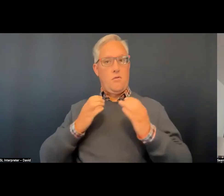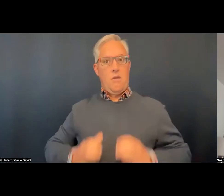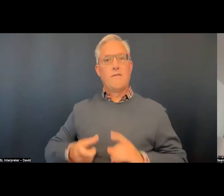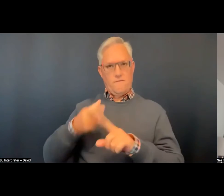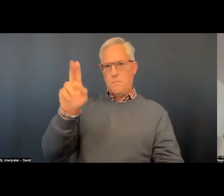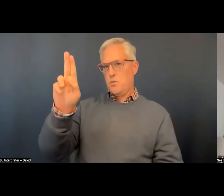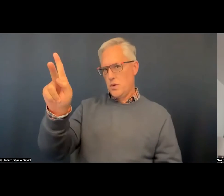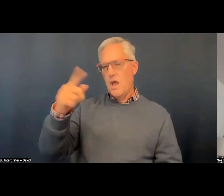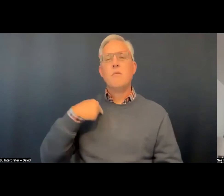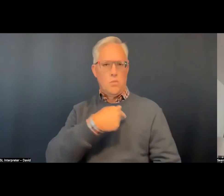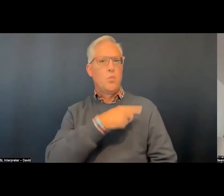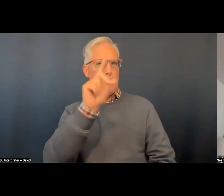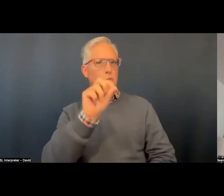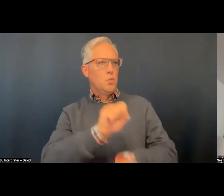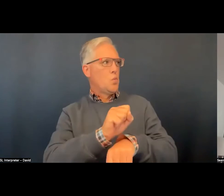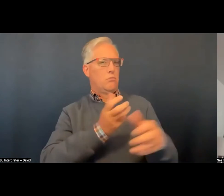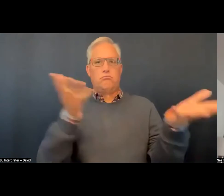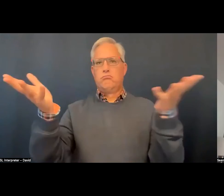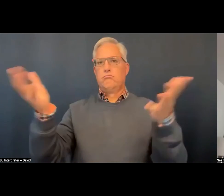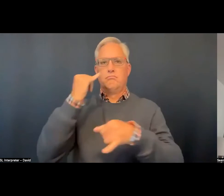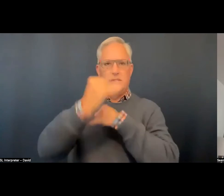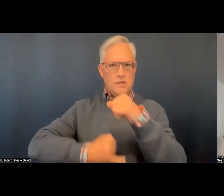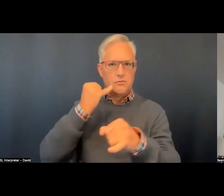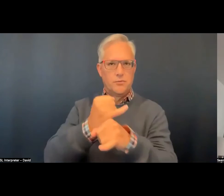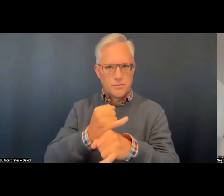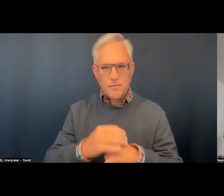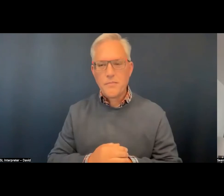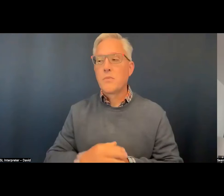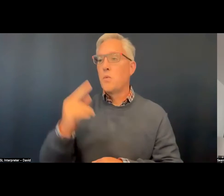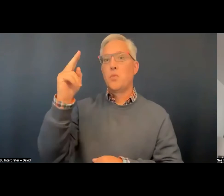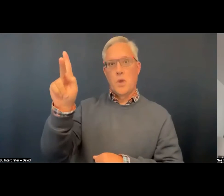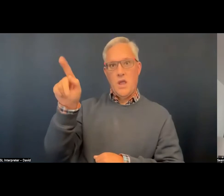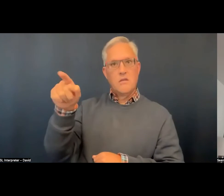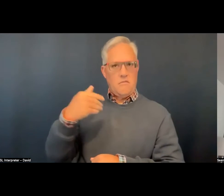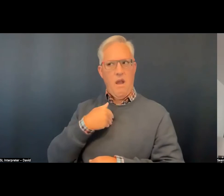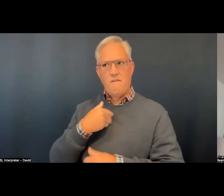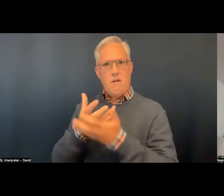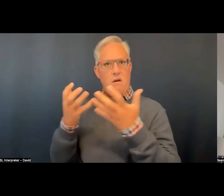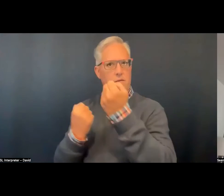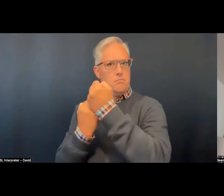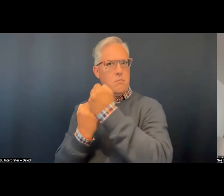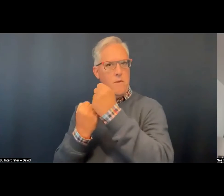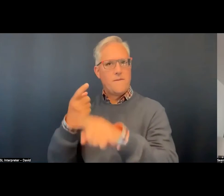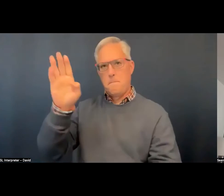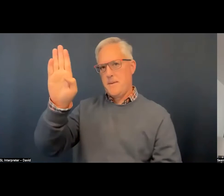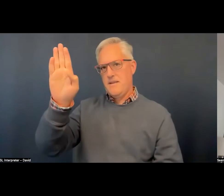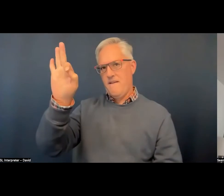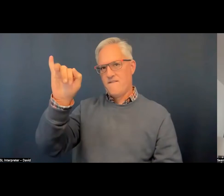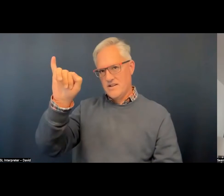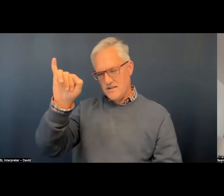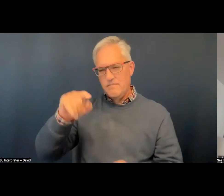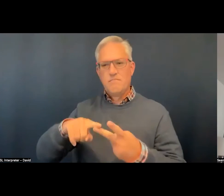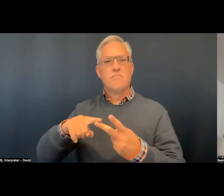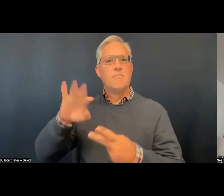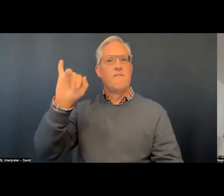work internationally. The UK has a lot of institutional support for accessibility, particularly via the BFI and the film hubs